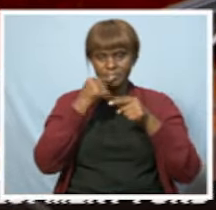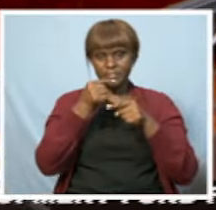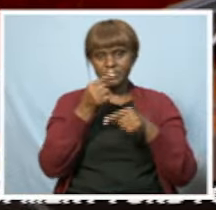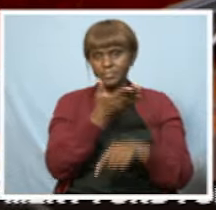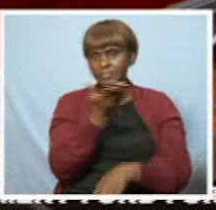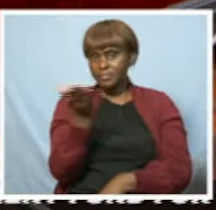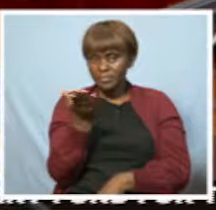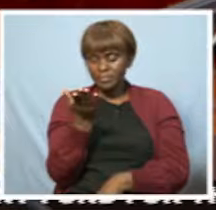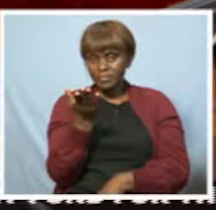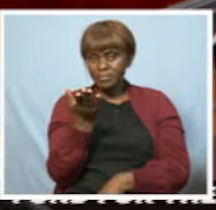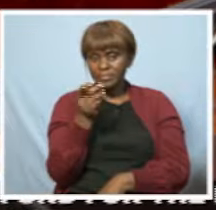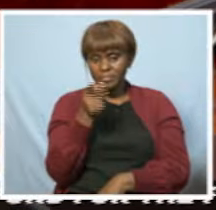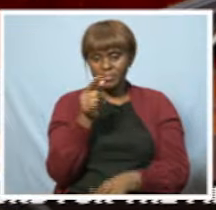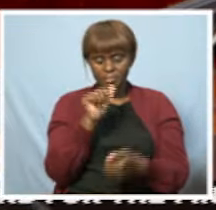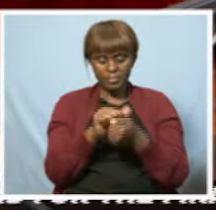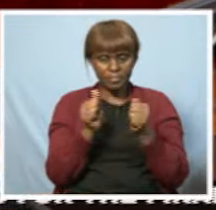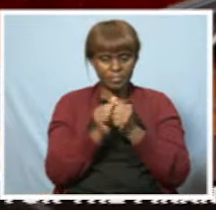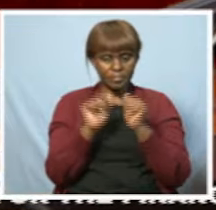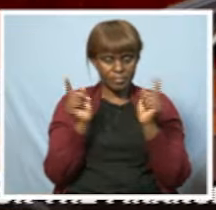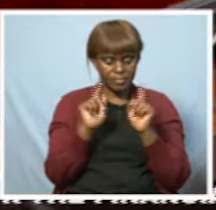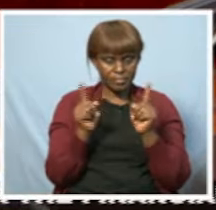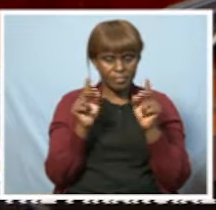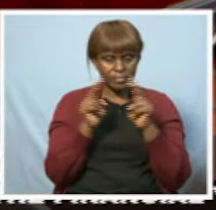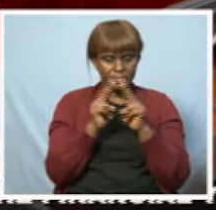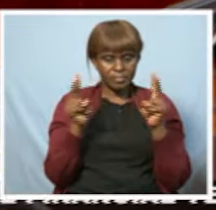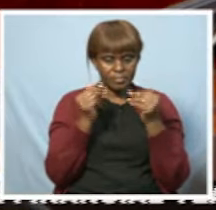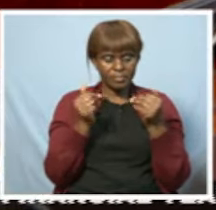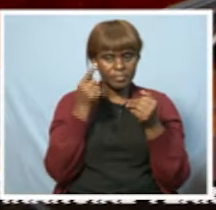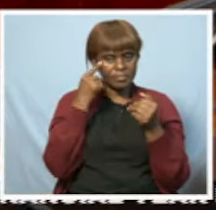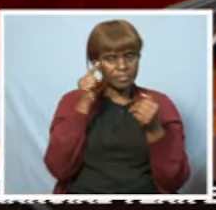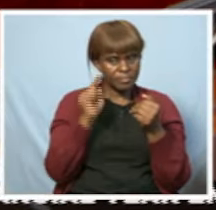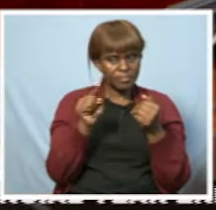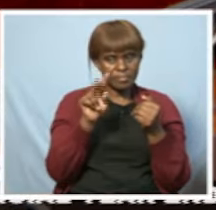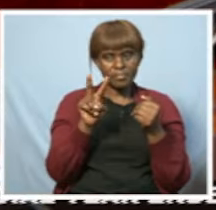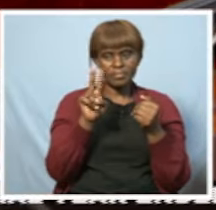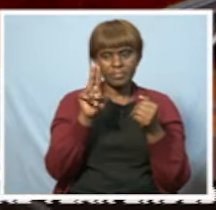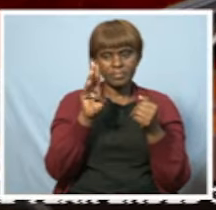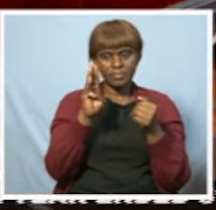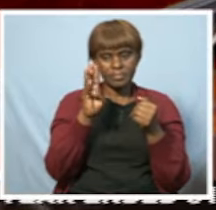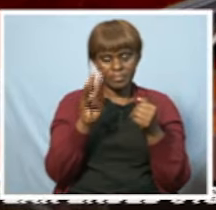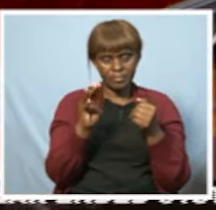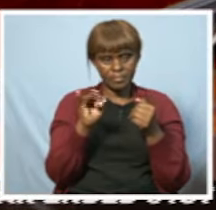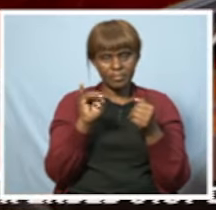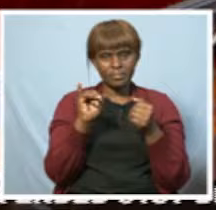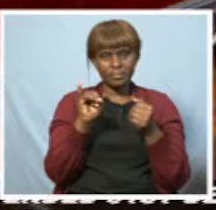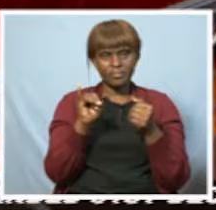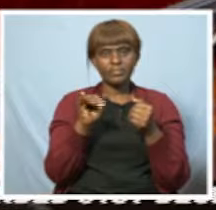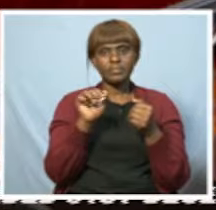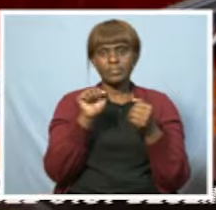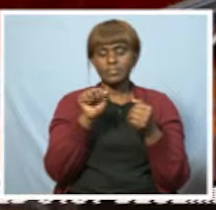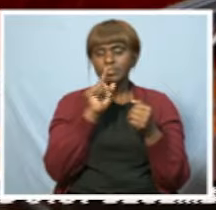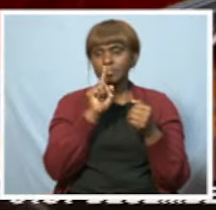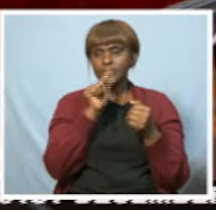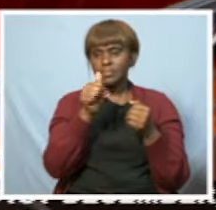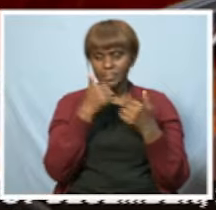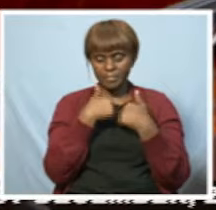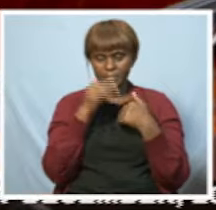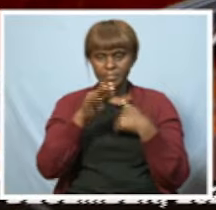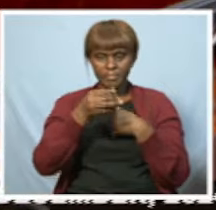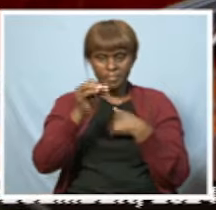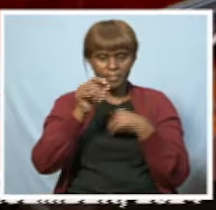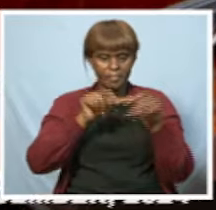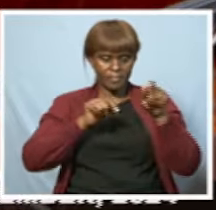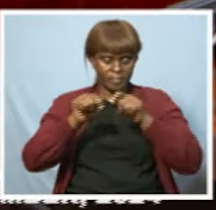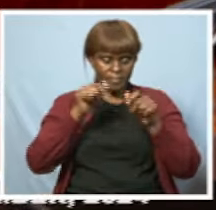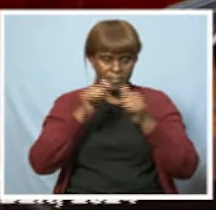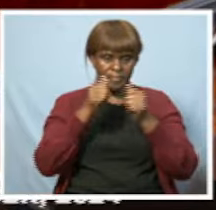the problems are. And so for VUBWI, of course, you have your own